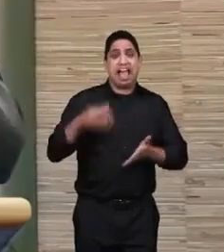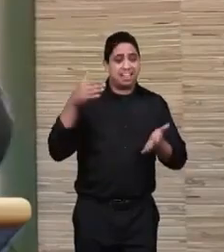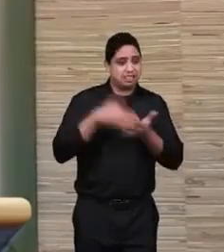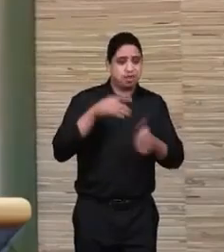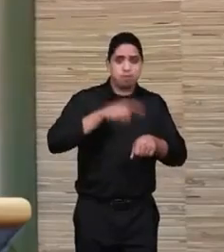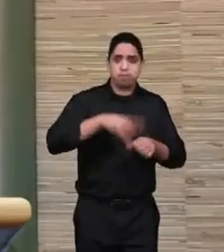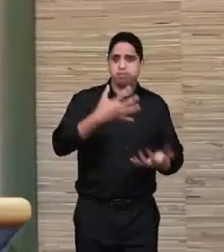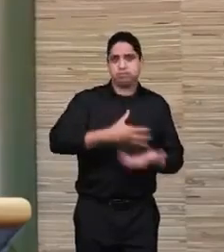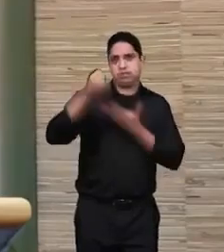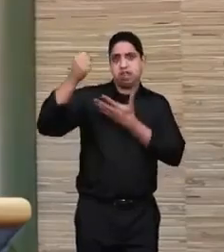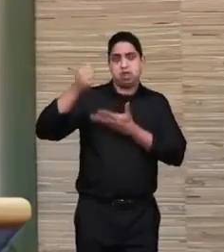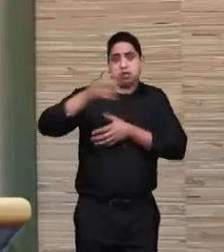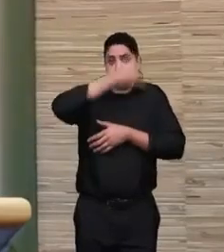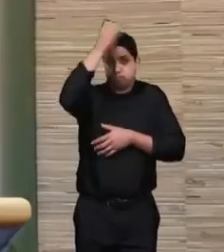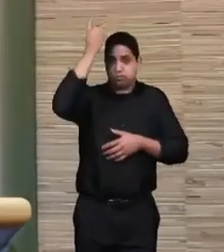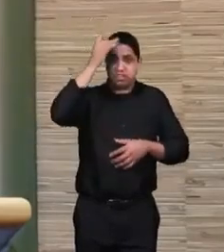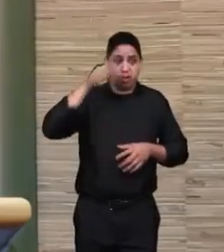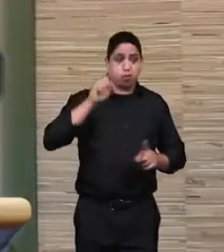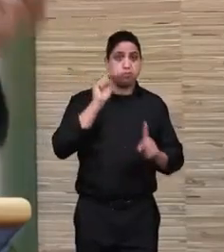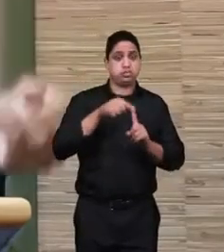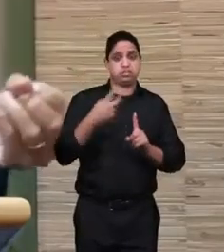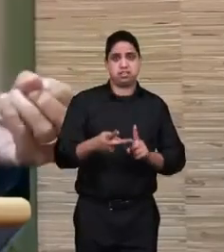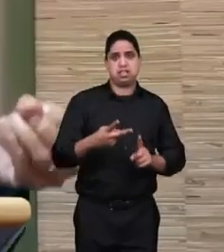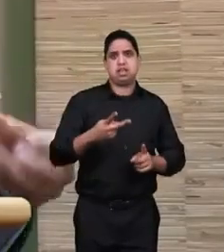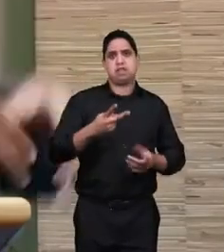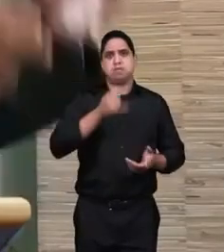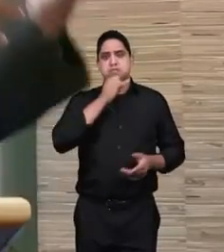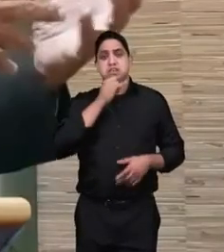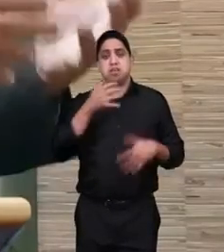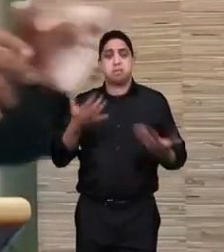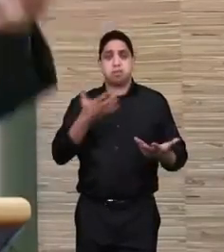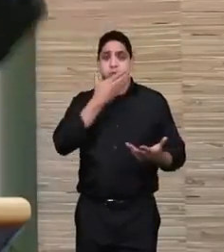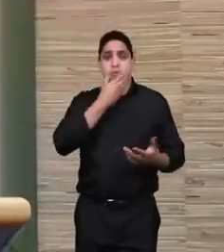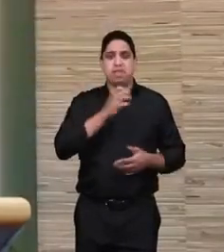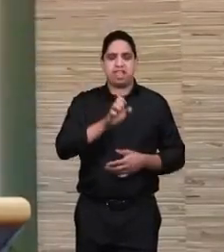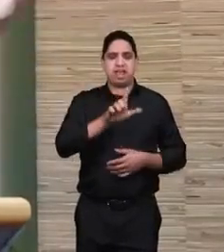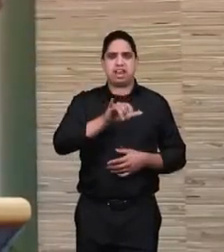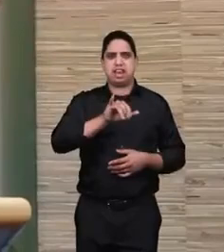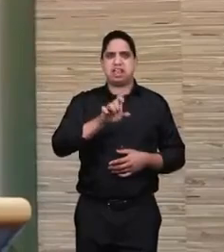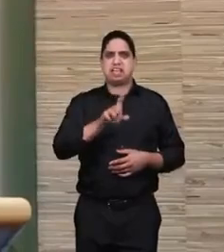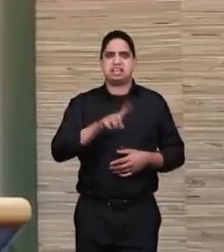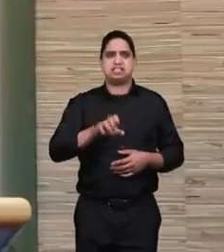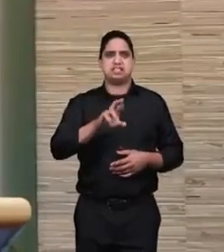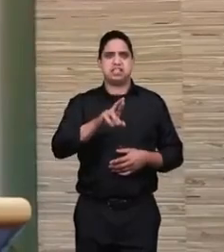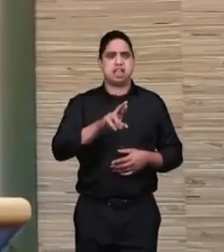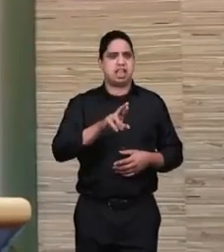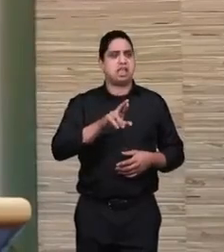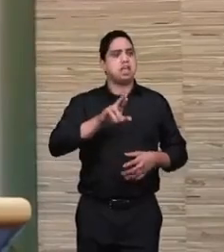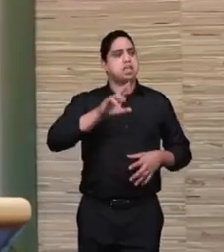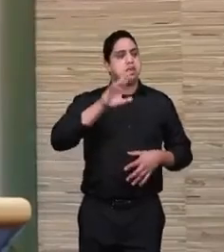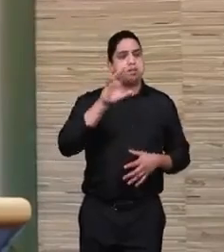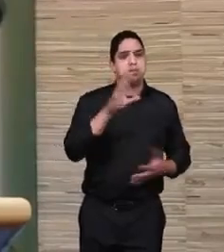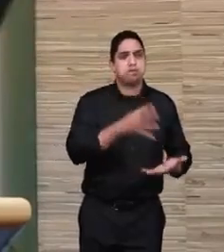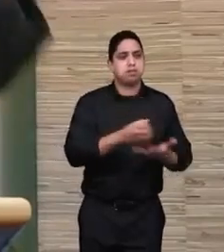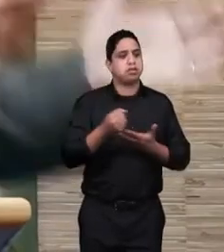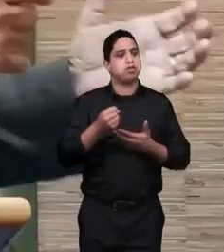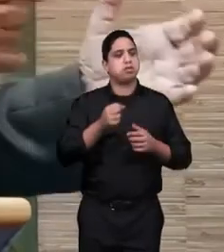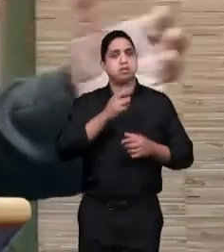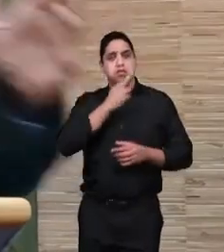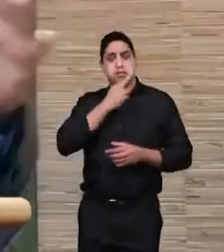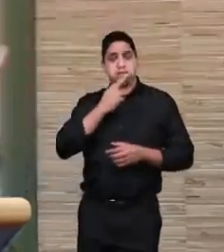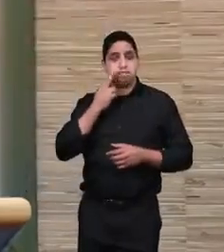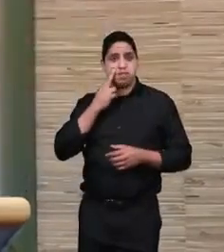He is the leader of the church. Eliezer came and took Rebekah. He went away. Did he stay living in Rebekah's